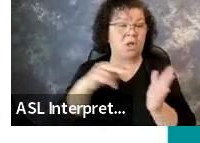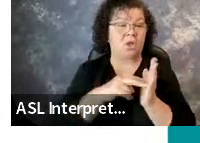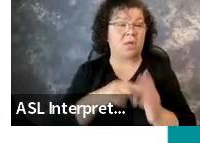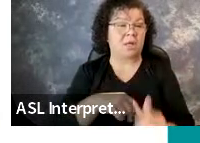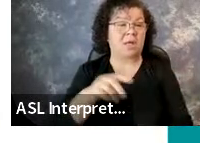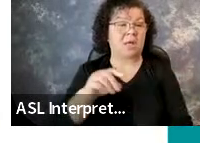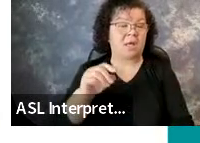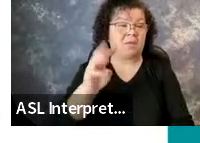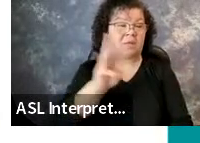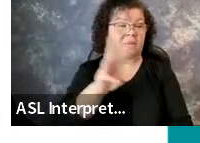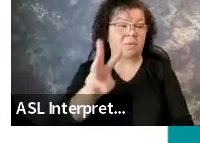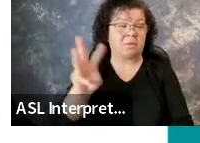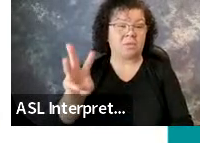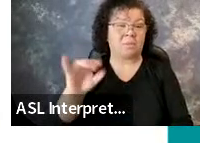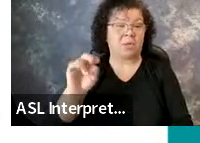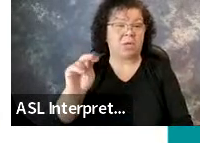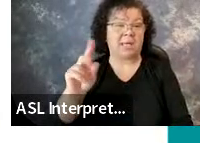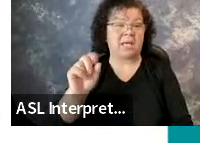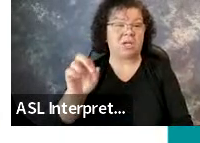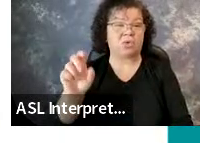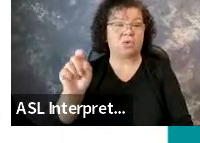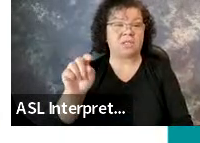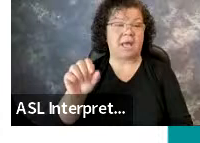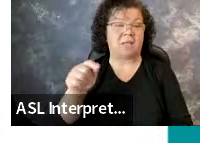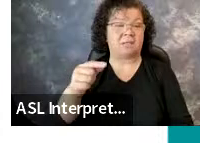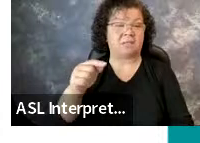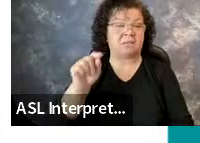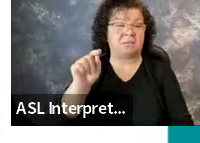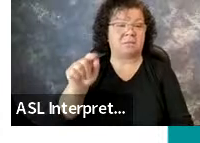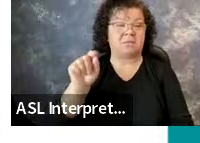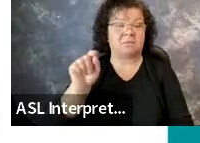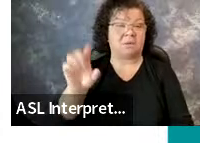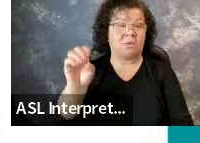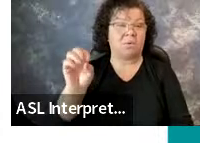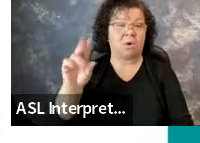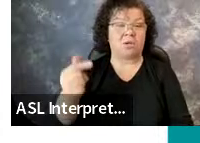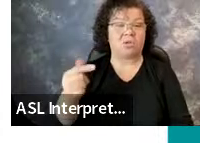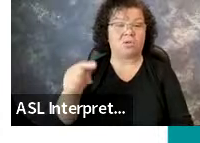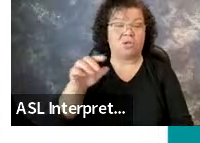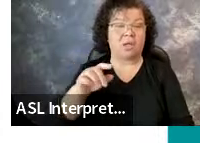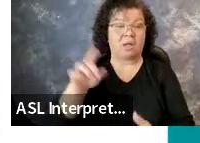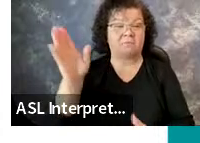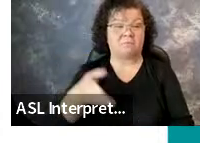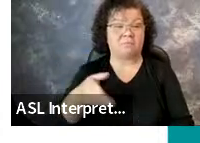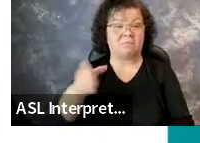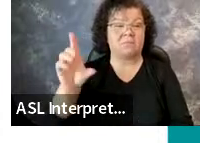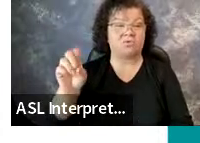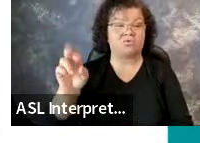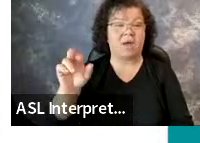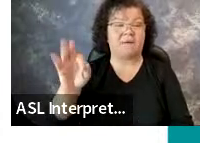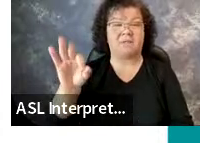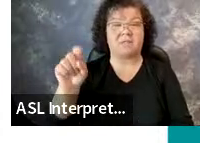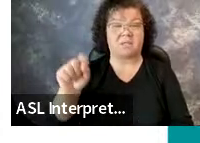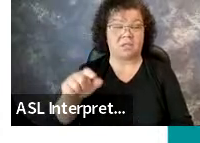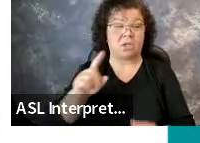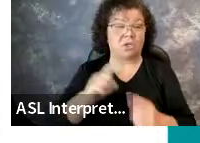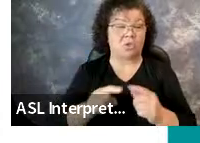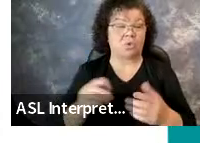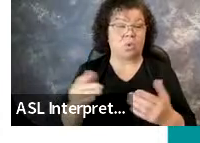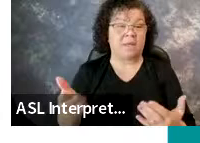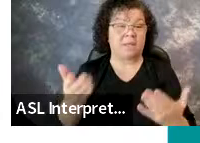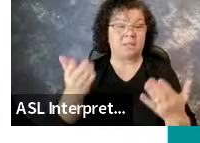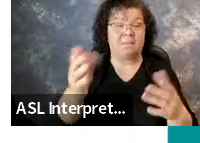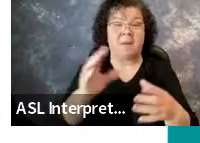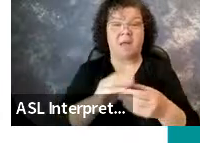www.interstatebridge.org/draft SEIS for the ways to submit official public comment on the draft supplemental environmental impact statement. To submit advisory group comments after